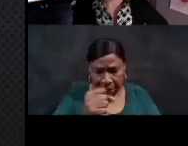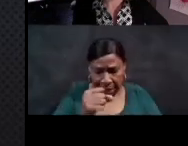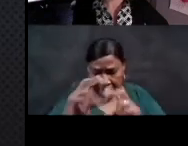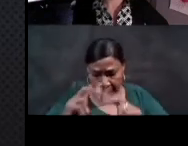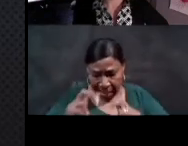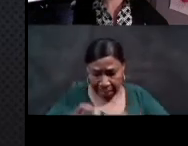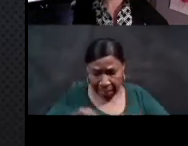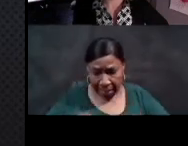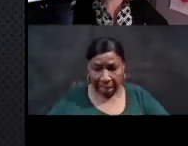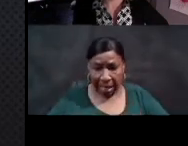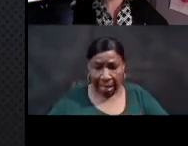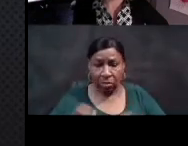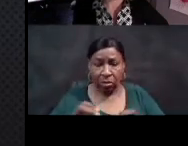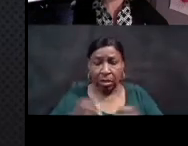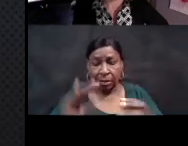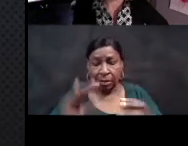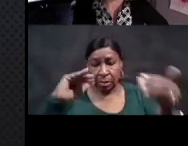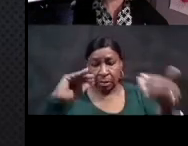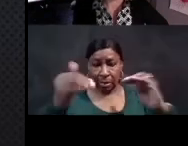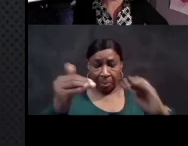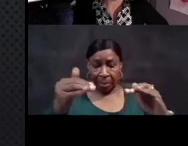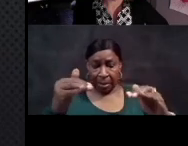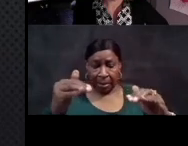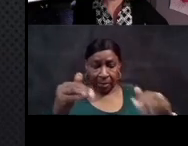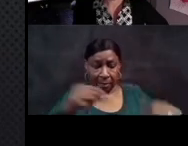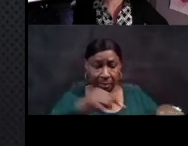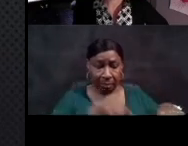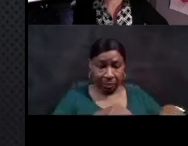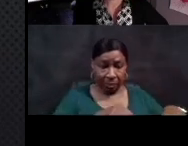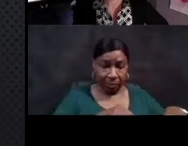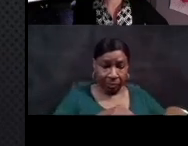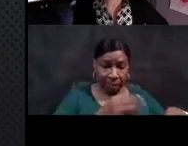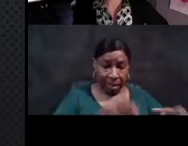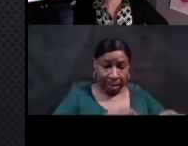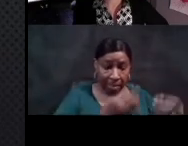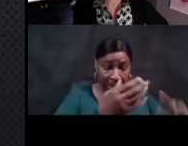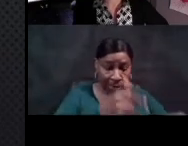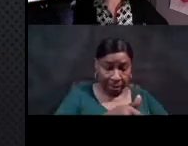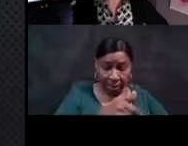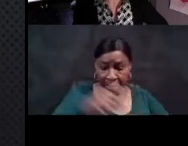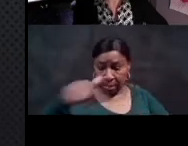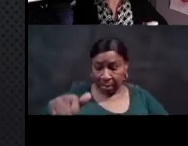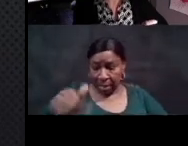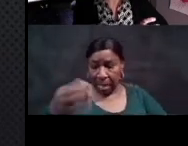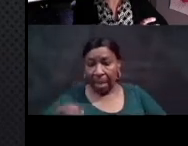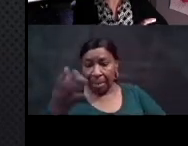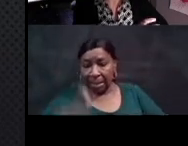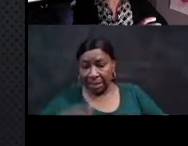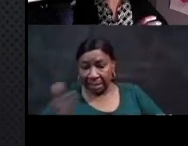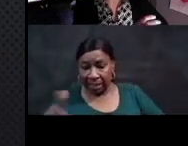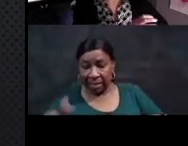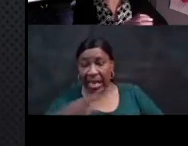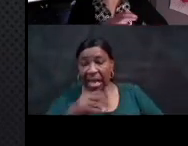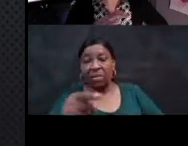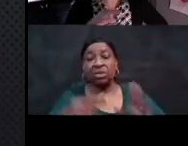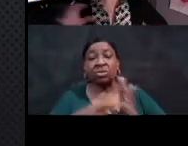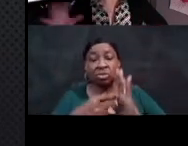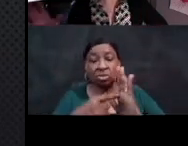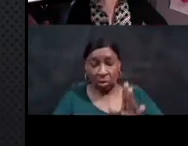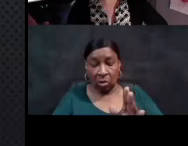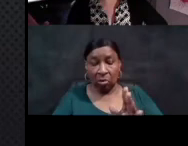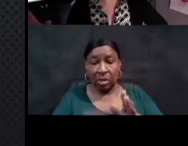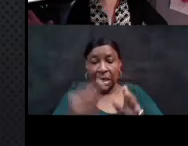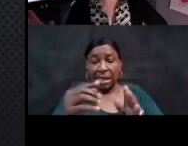alongside deaths at sea or the loss of human life at sea. And what you see here shows a very clear trend in terms of deaths over time